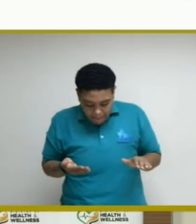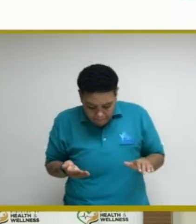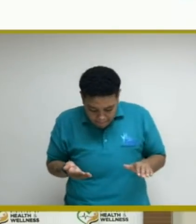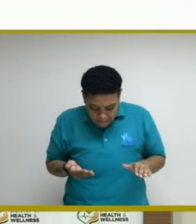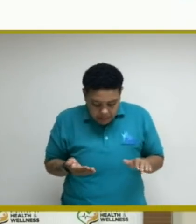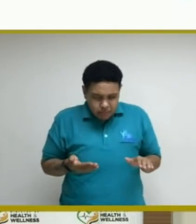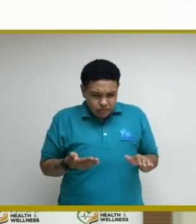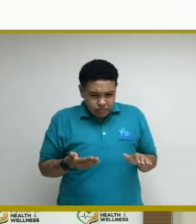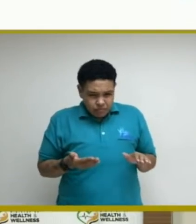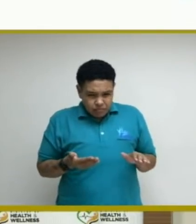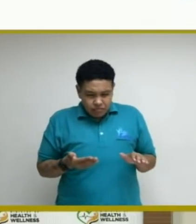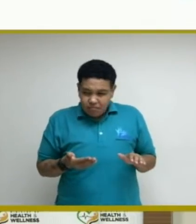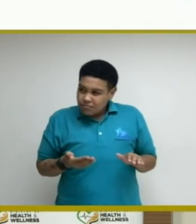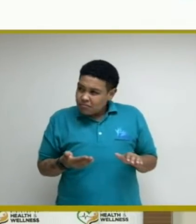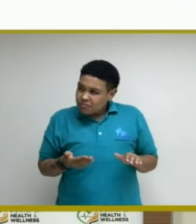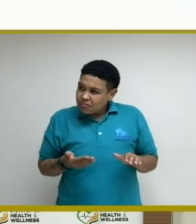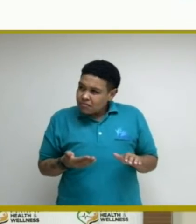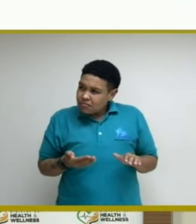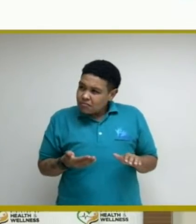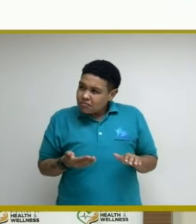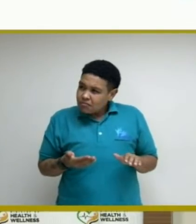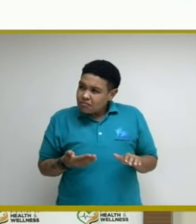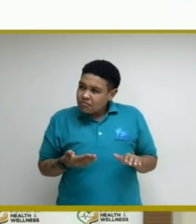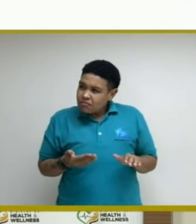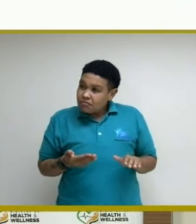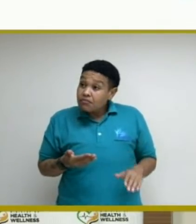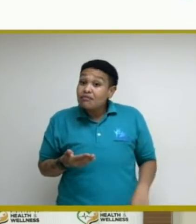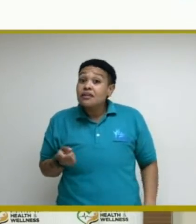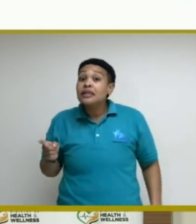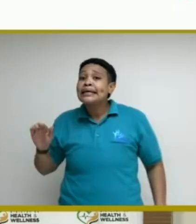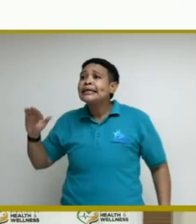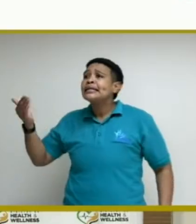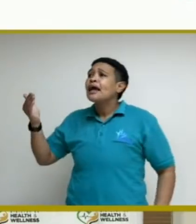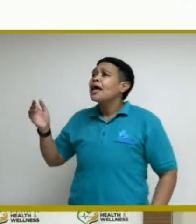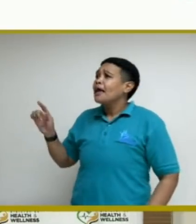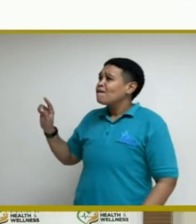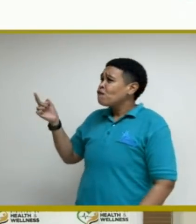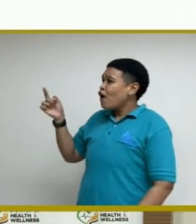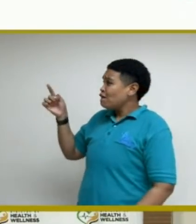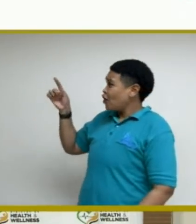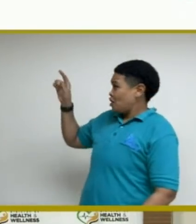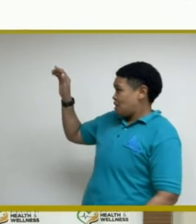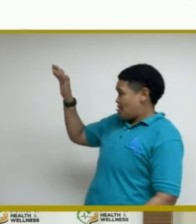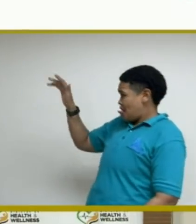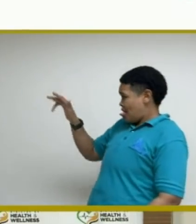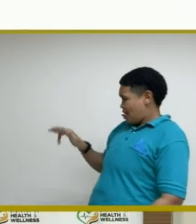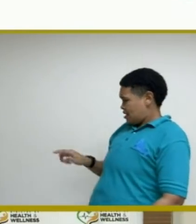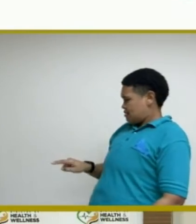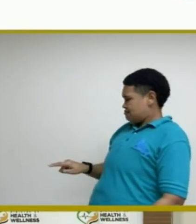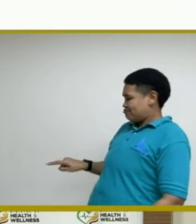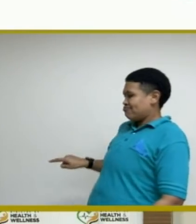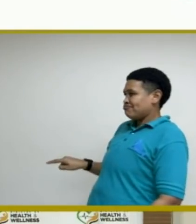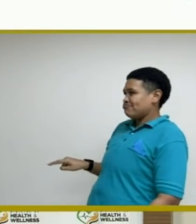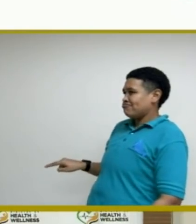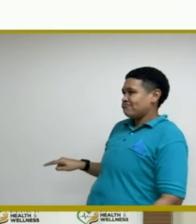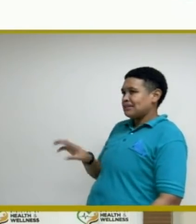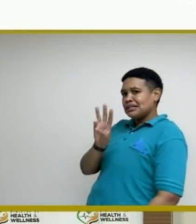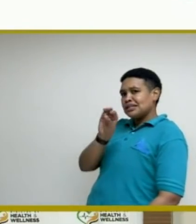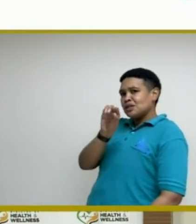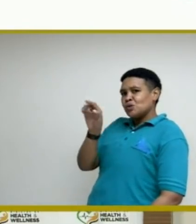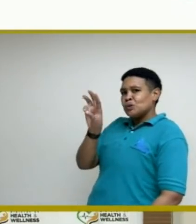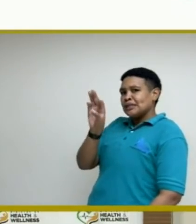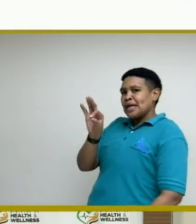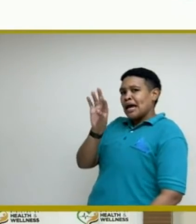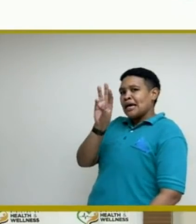we see again that our largest numbers of deaths are in the 60 to 69, 70 to 79, 80 to